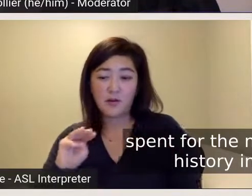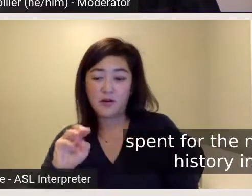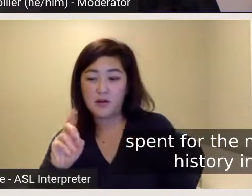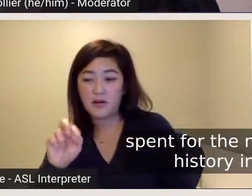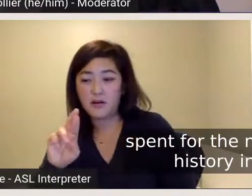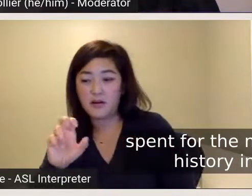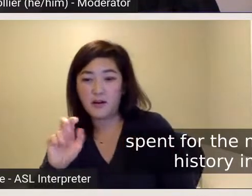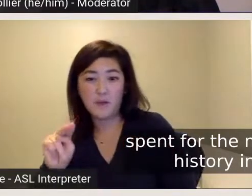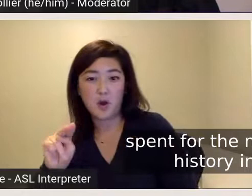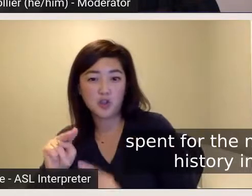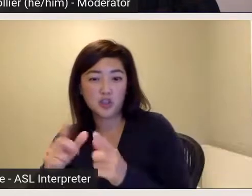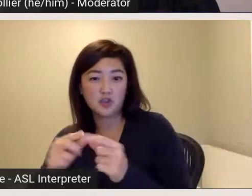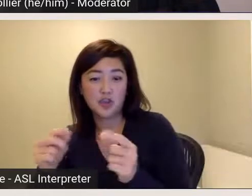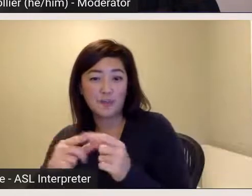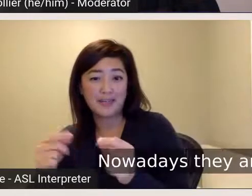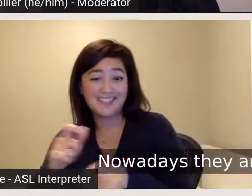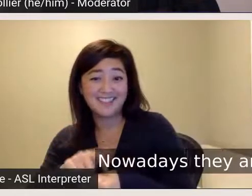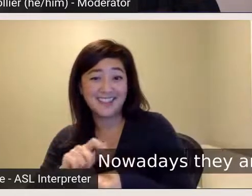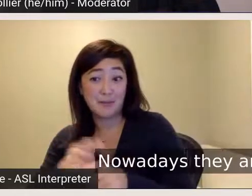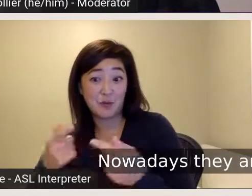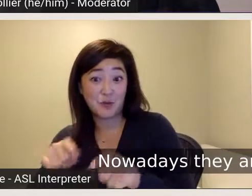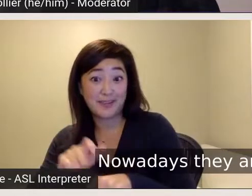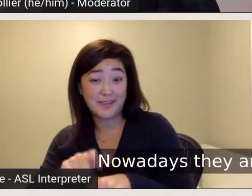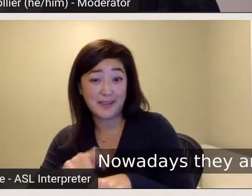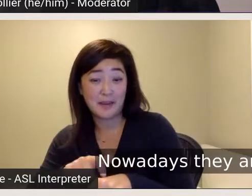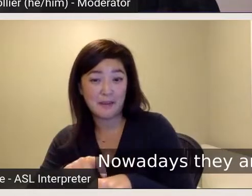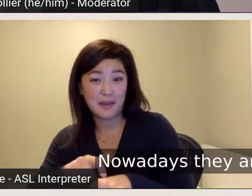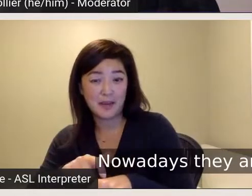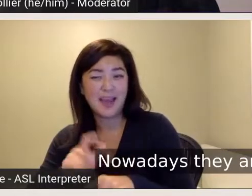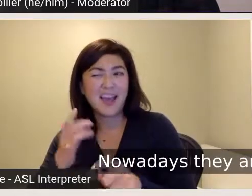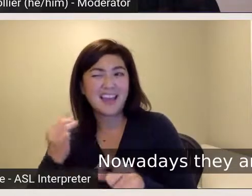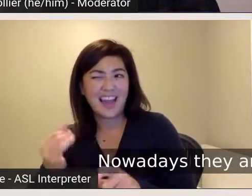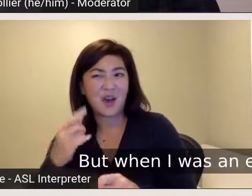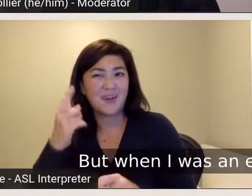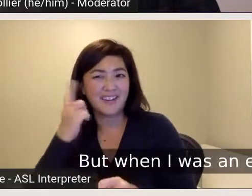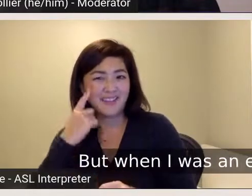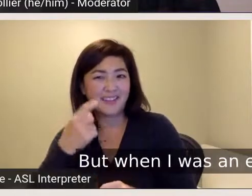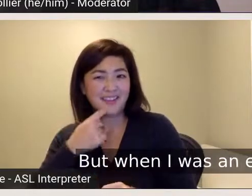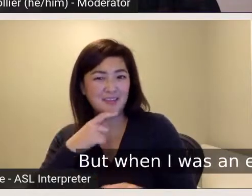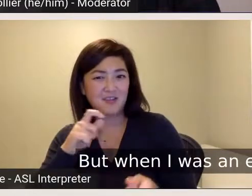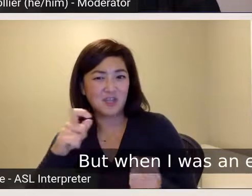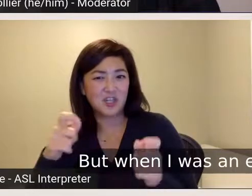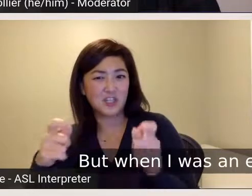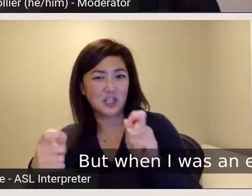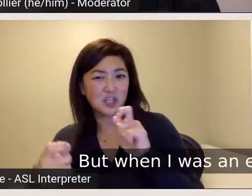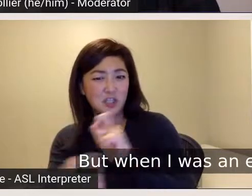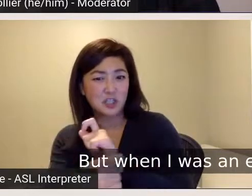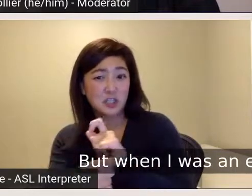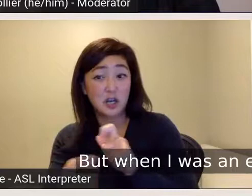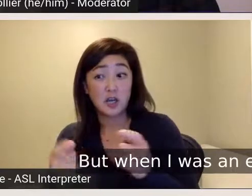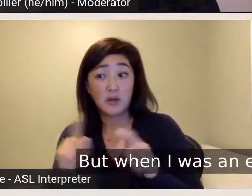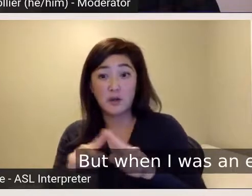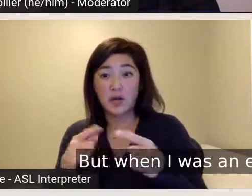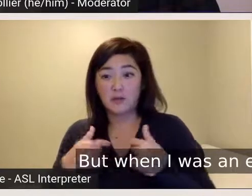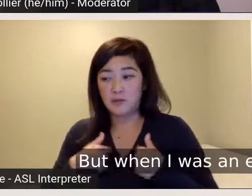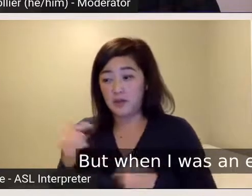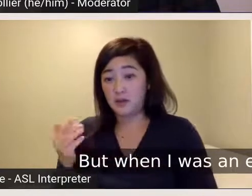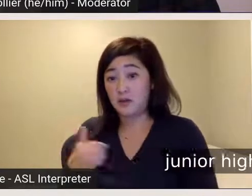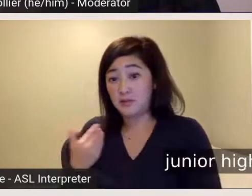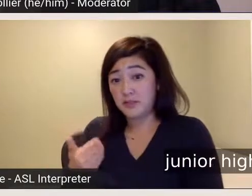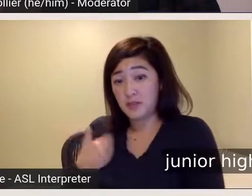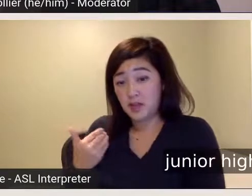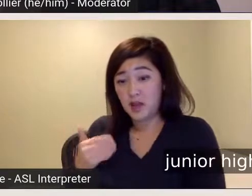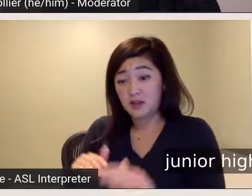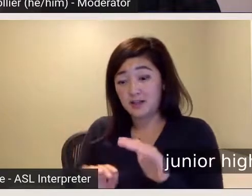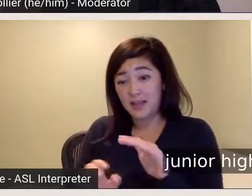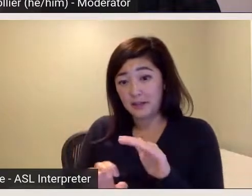history in those era. Nowadays they are changing, I think. But when I was a elementary school kid,